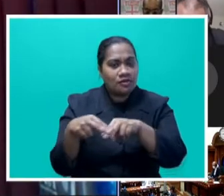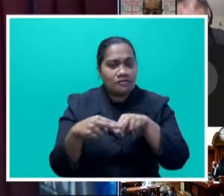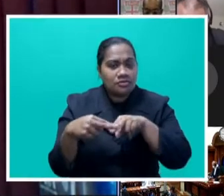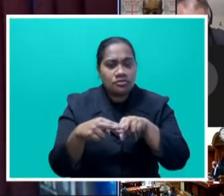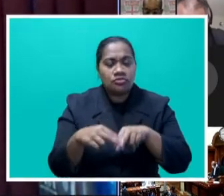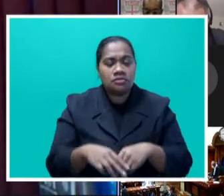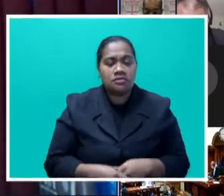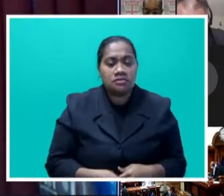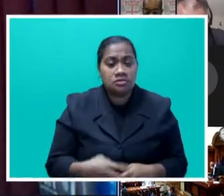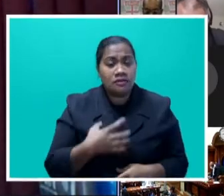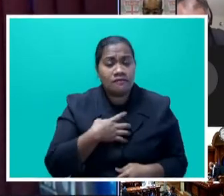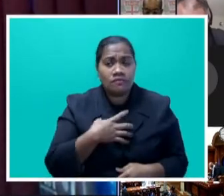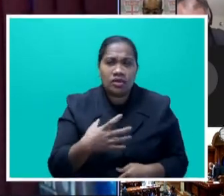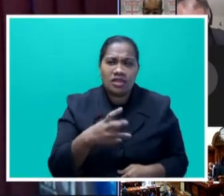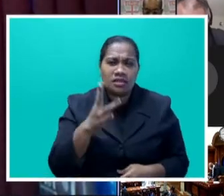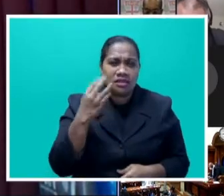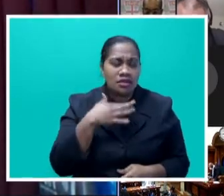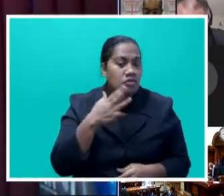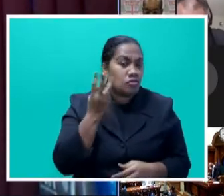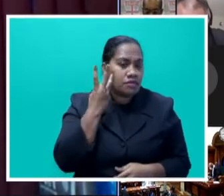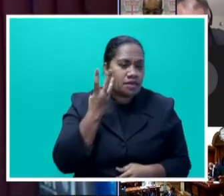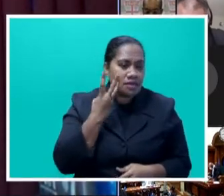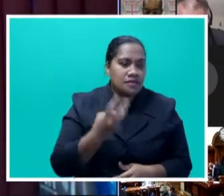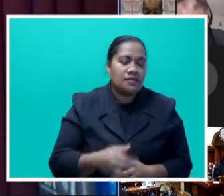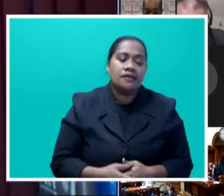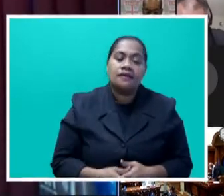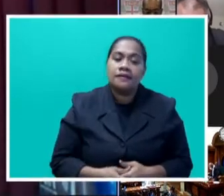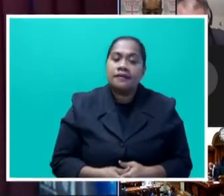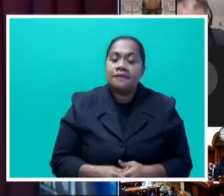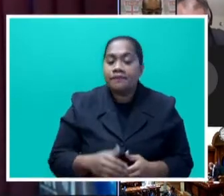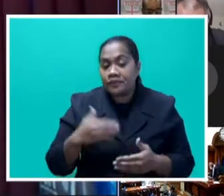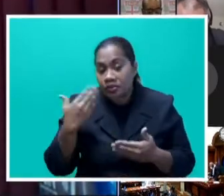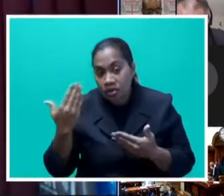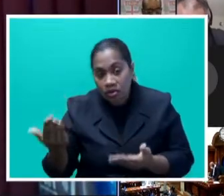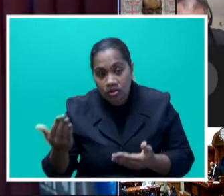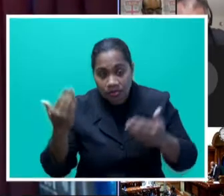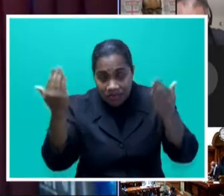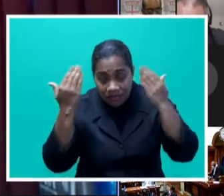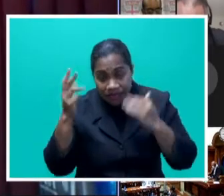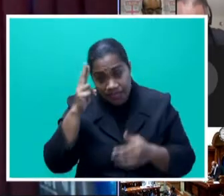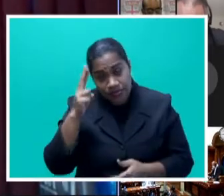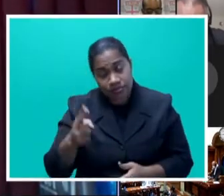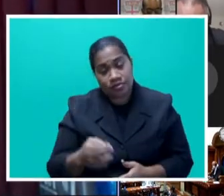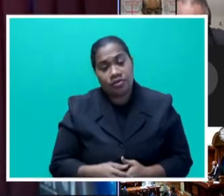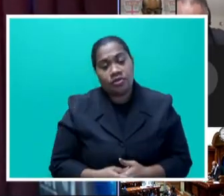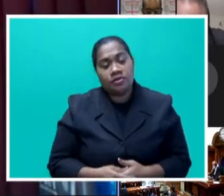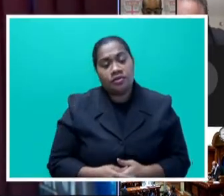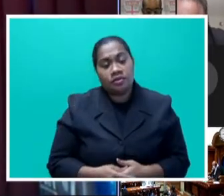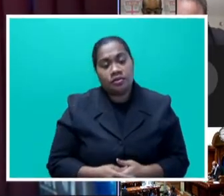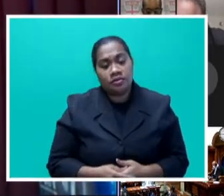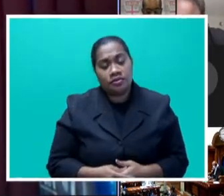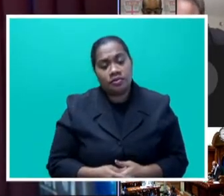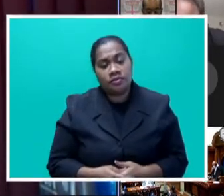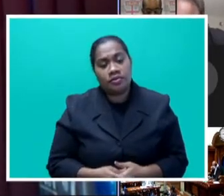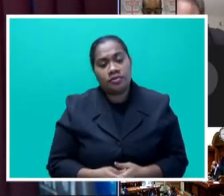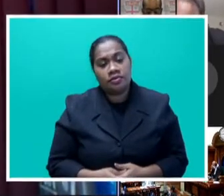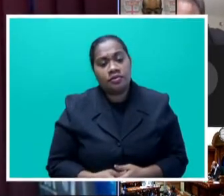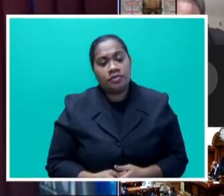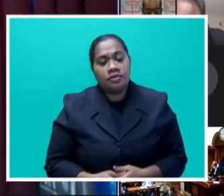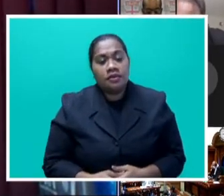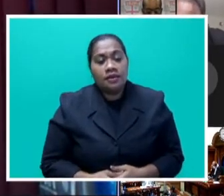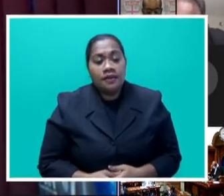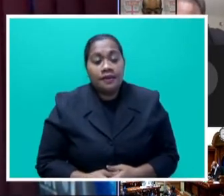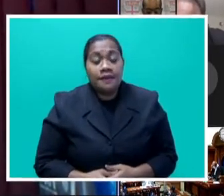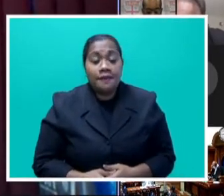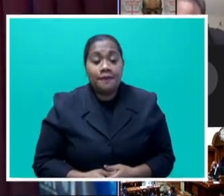than 300 women. Honourable Speaker, sir, while this address gender